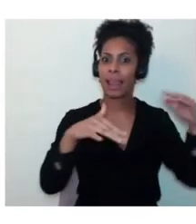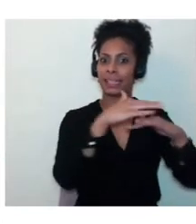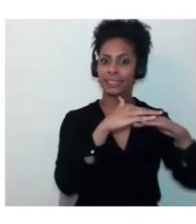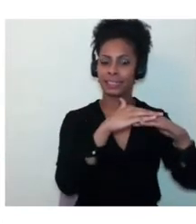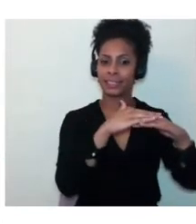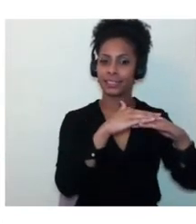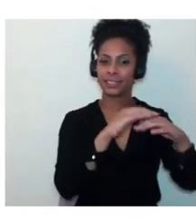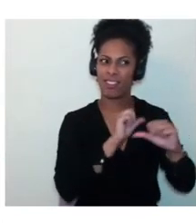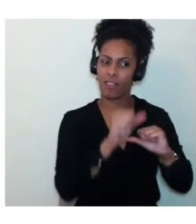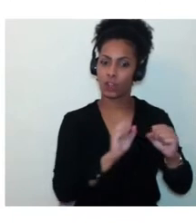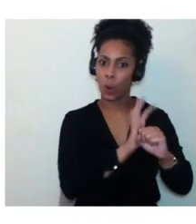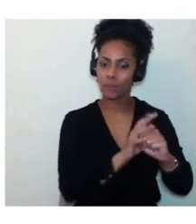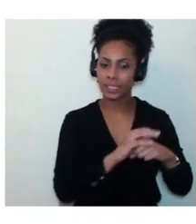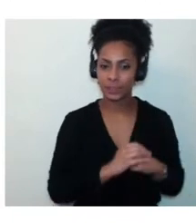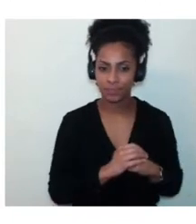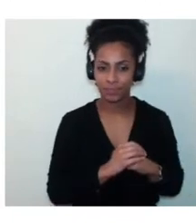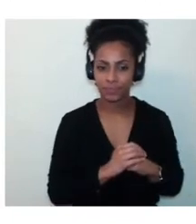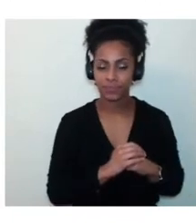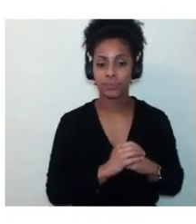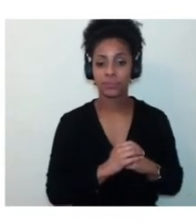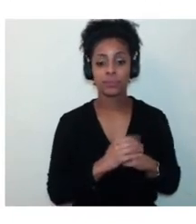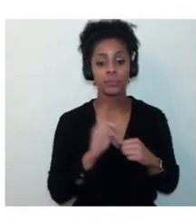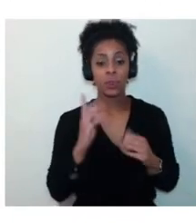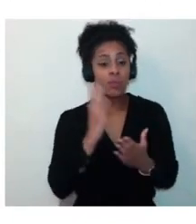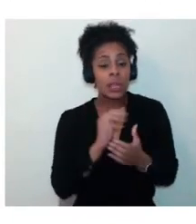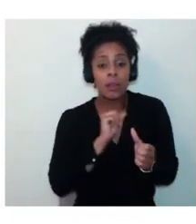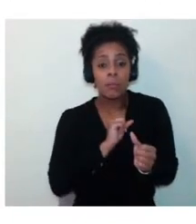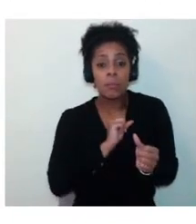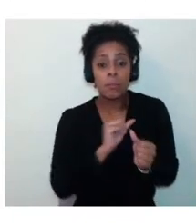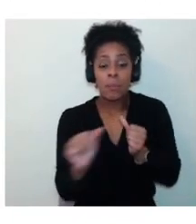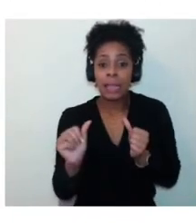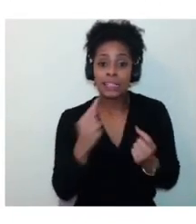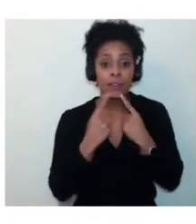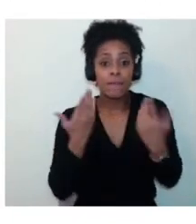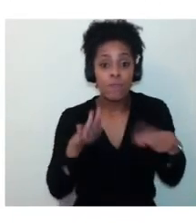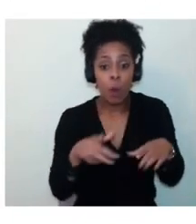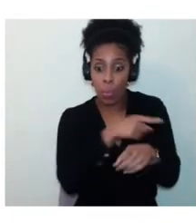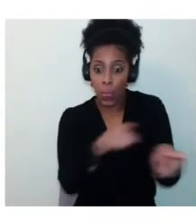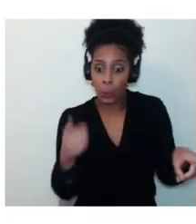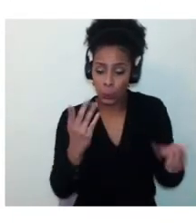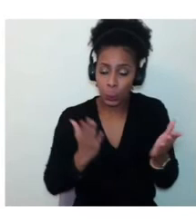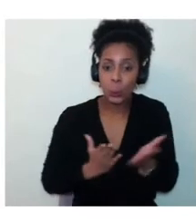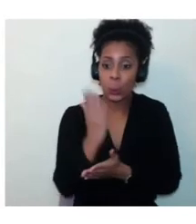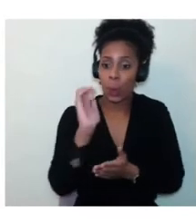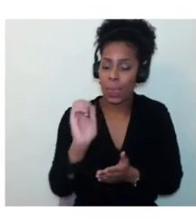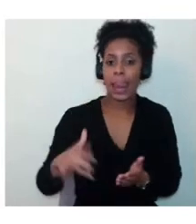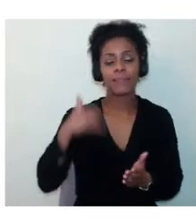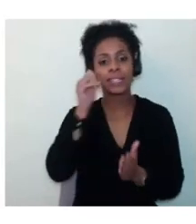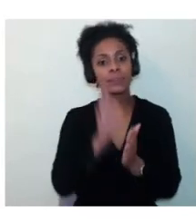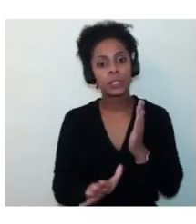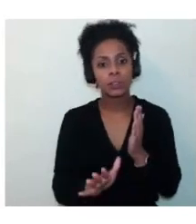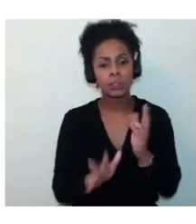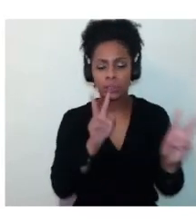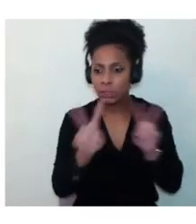people, lived experiences, the best example, starting from the top so that senior people are listening to what it means to work